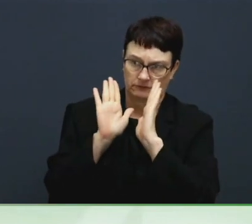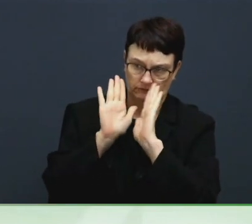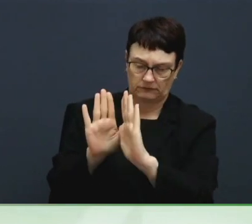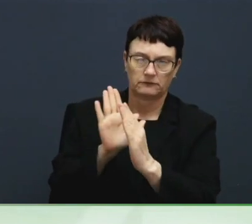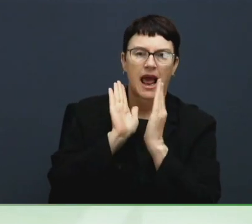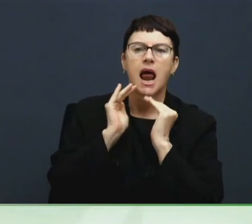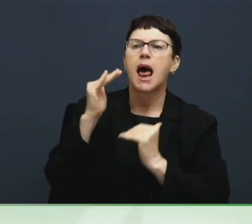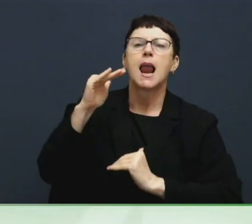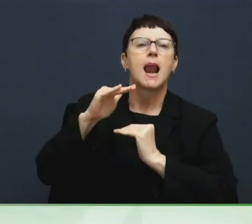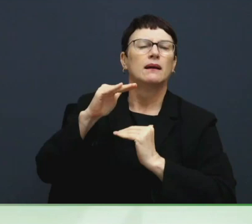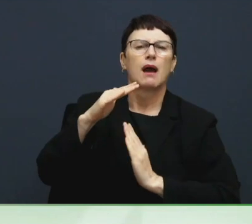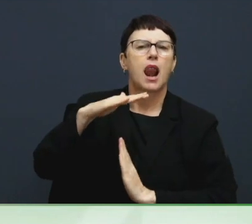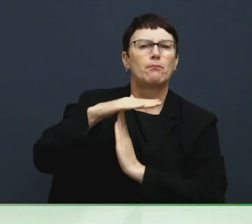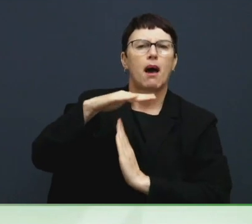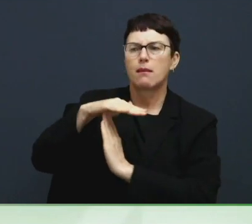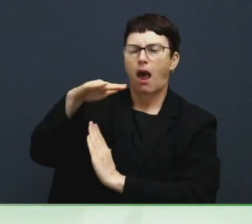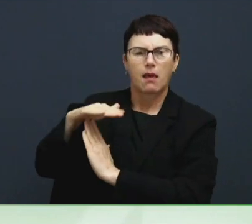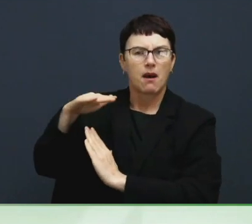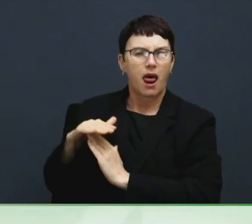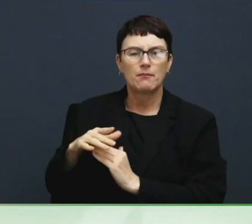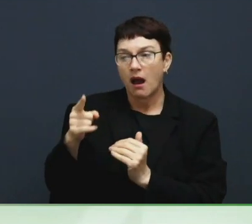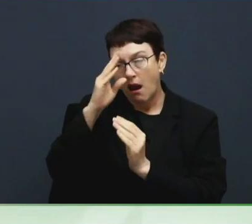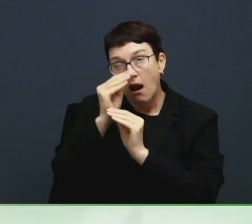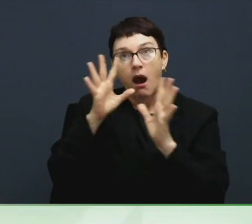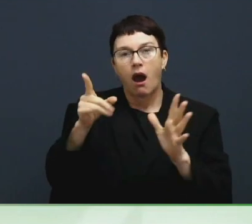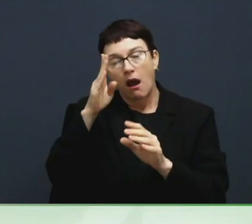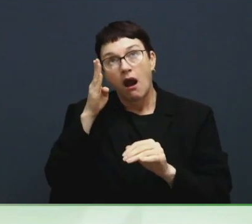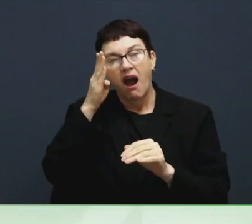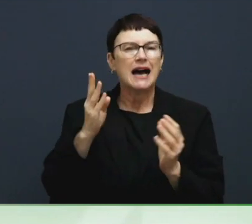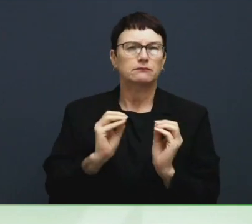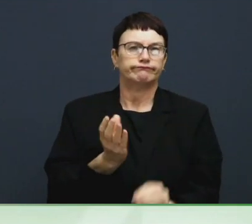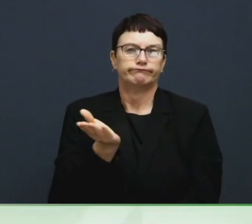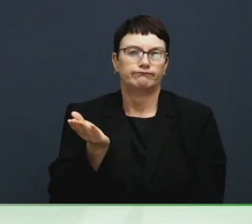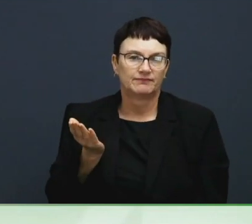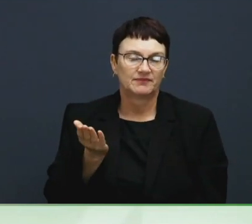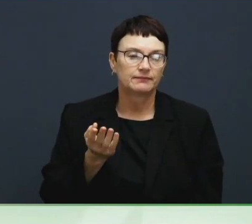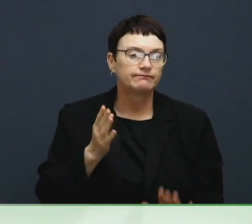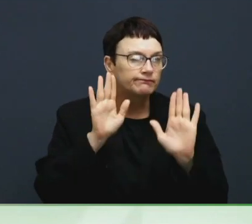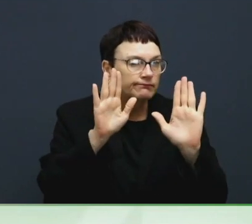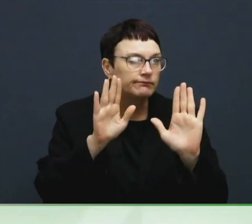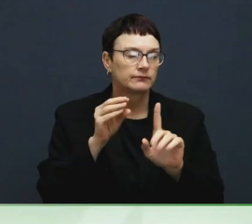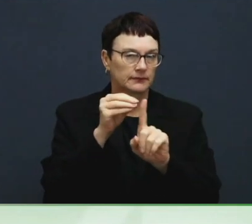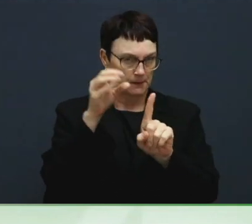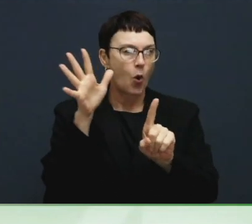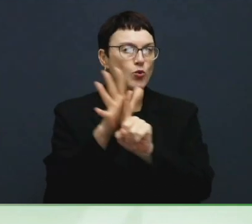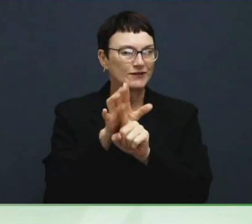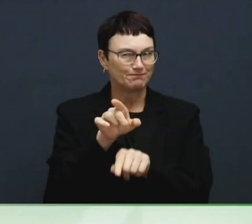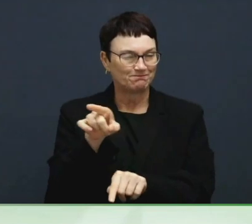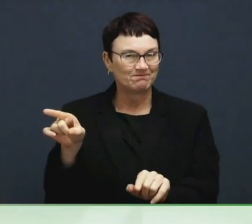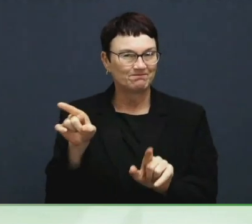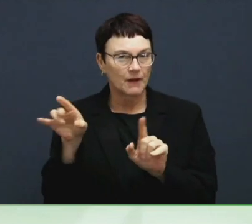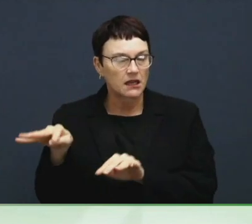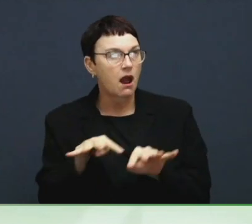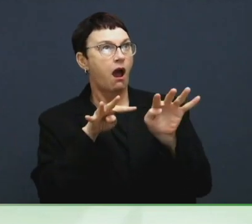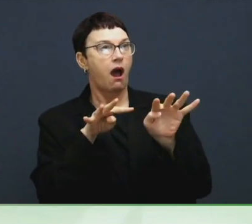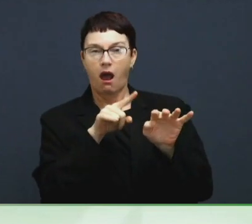and to their potential and everything. So I think really is the exposure and as you would have in mainstream, you have the